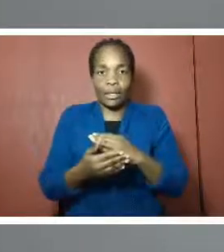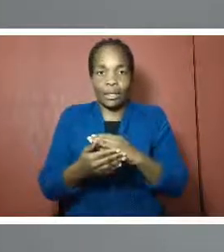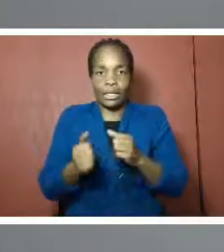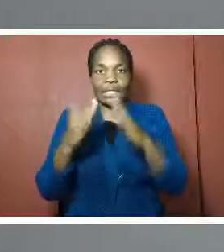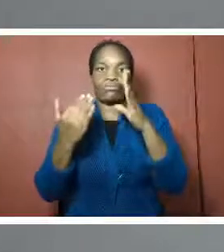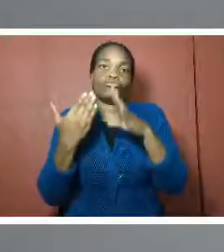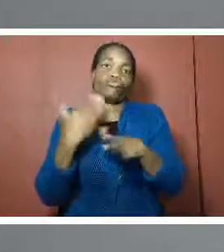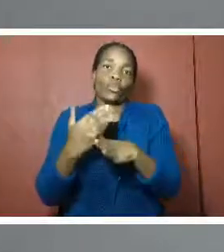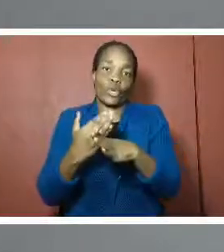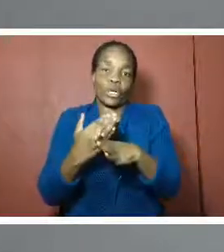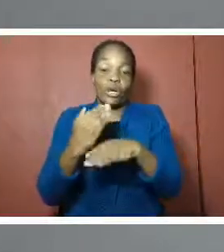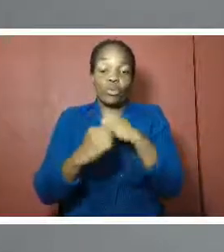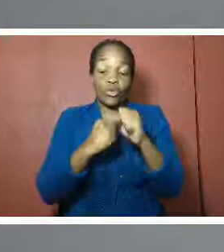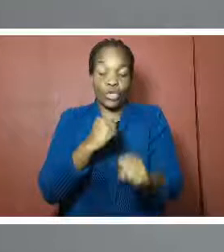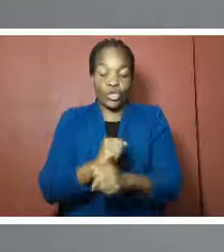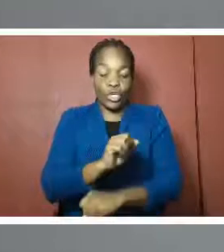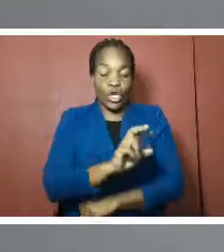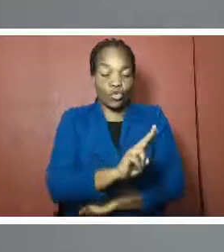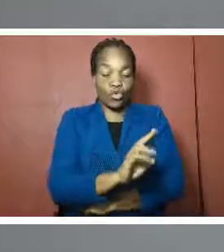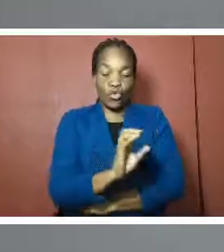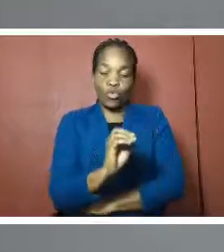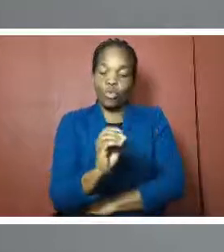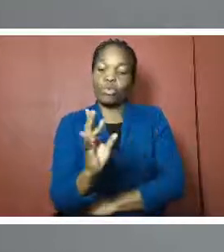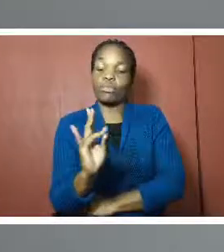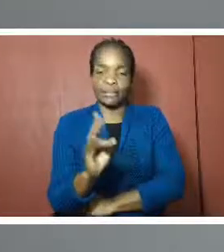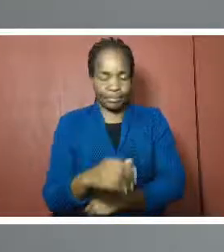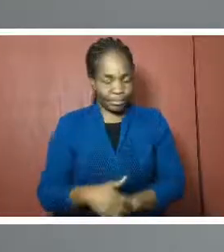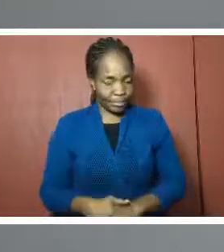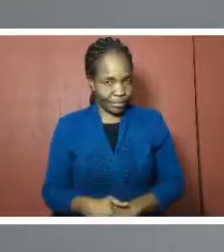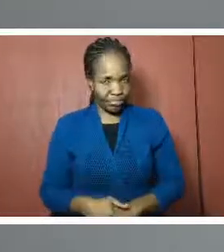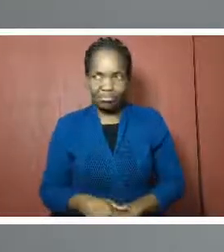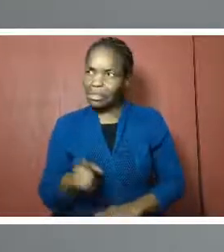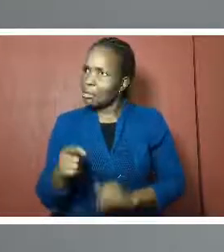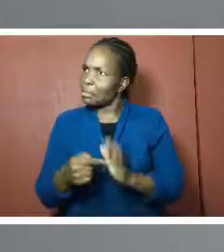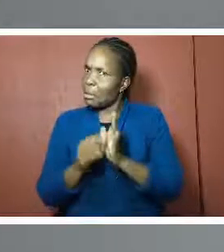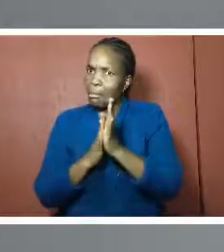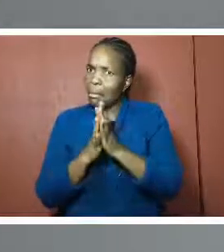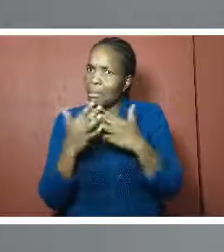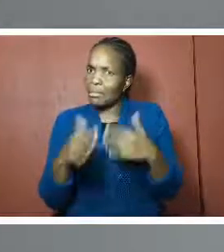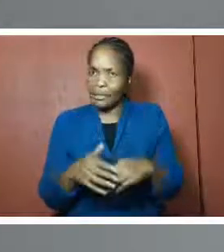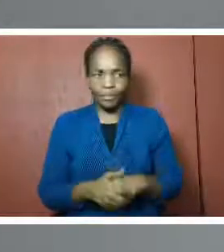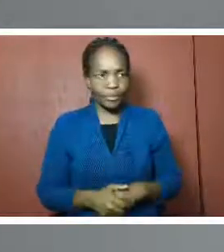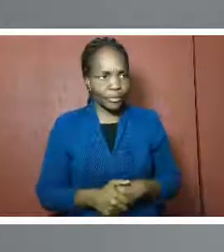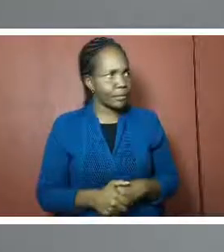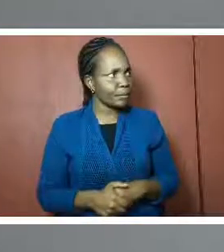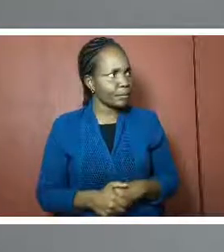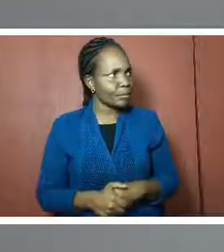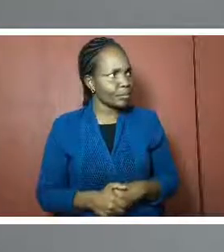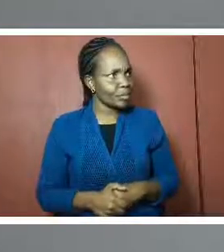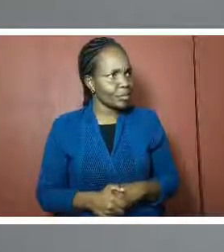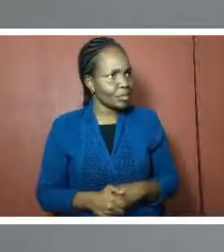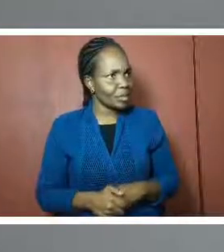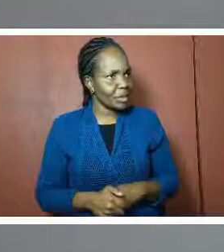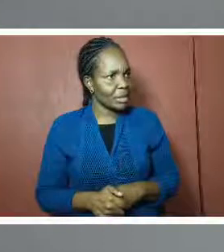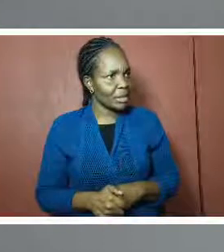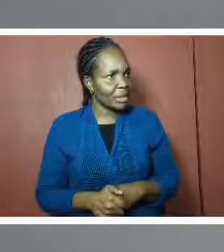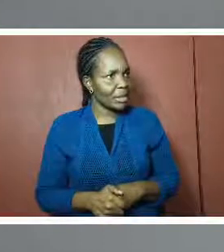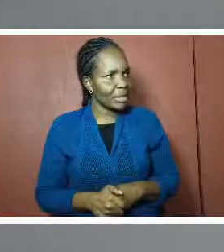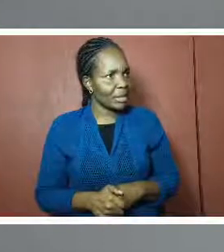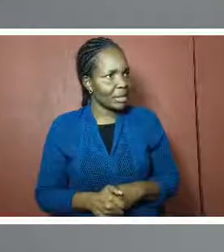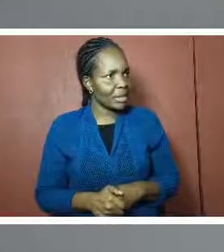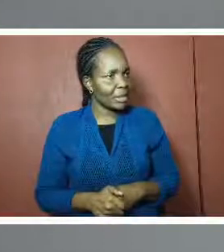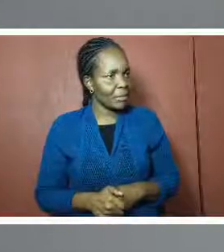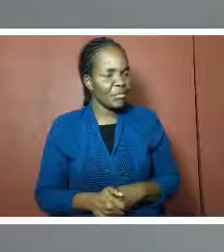in today's world, I'm talking now from experience, we don't even work for that long, for that 5 years. We work for